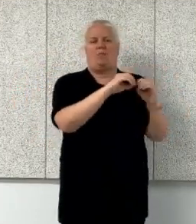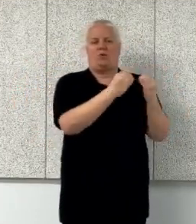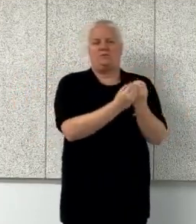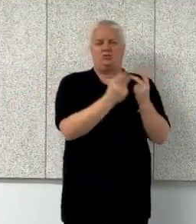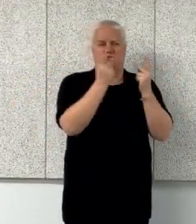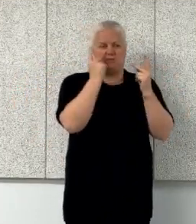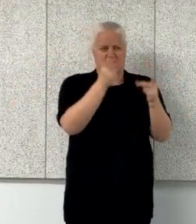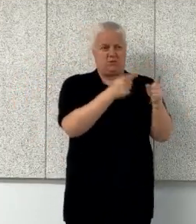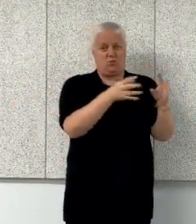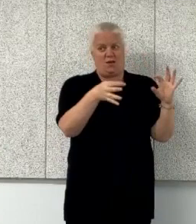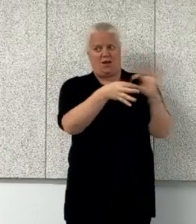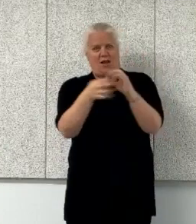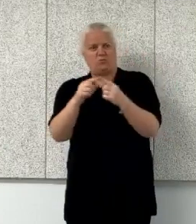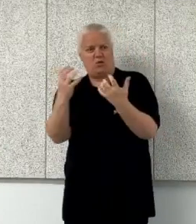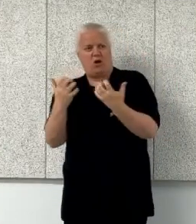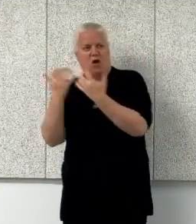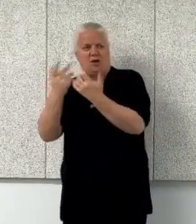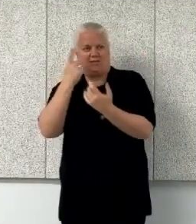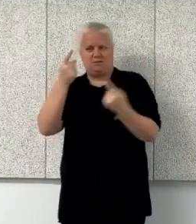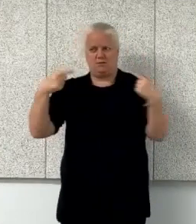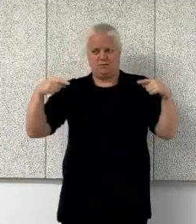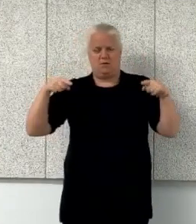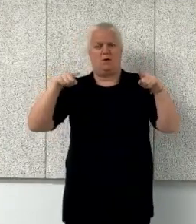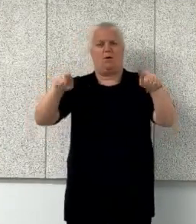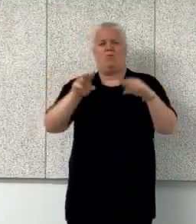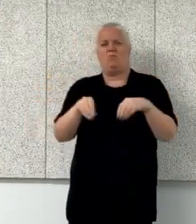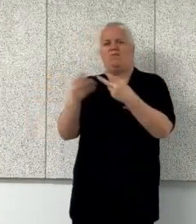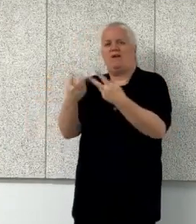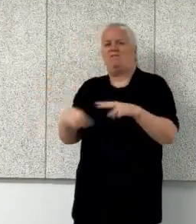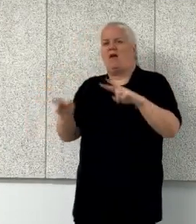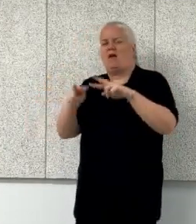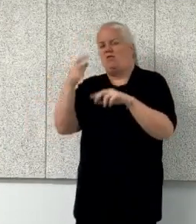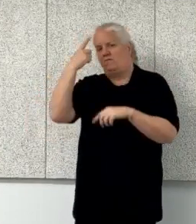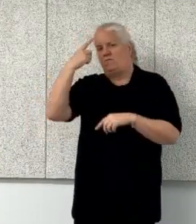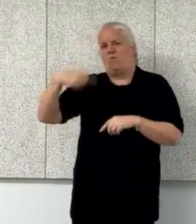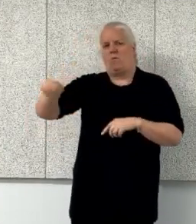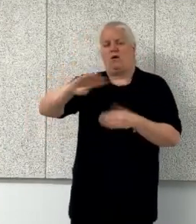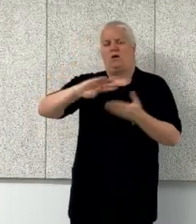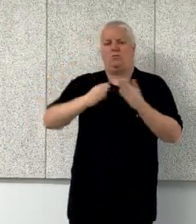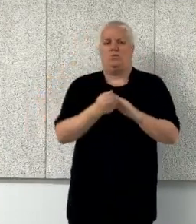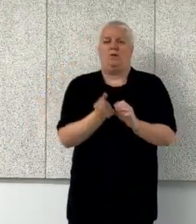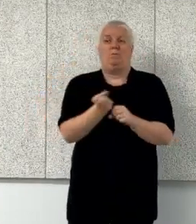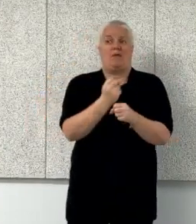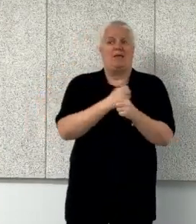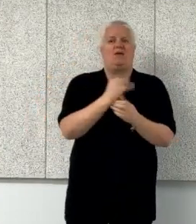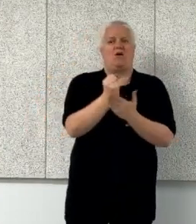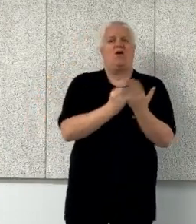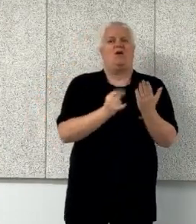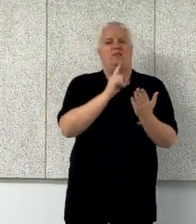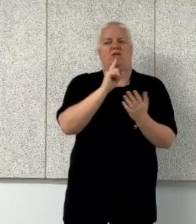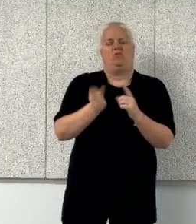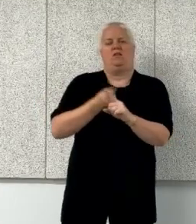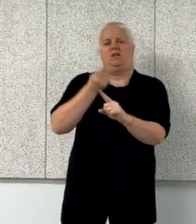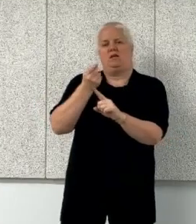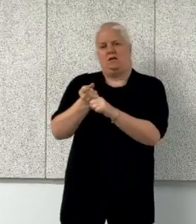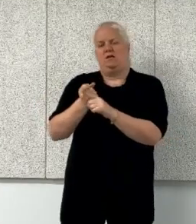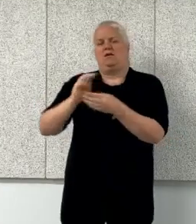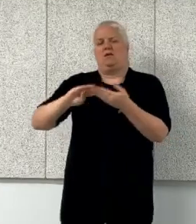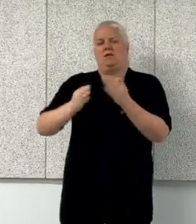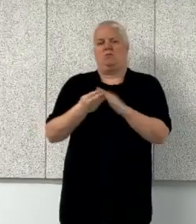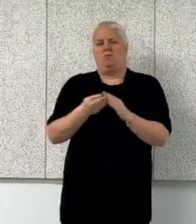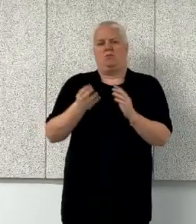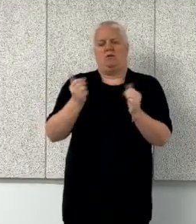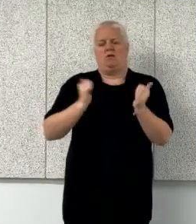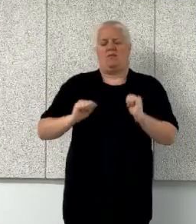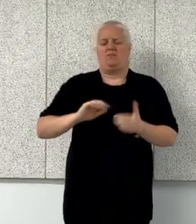thread there is providing value of, by, and for your community, right? Creating art that really transforms our theaters into more